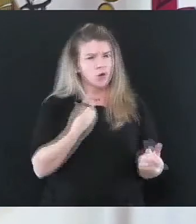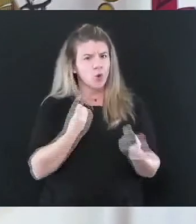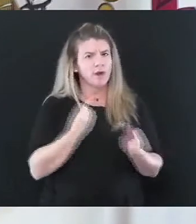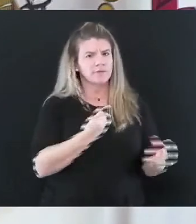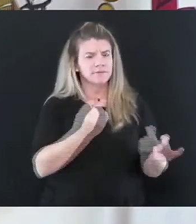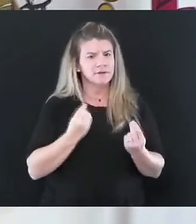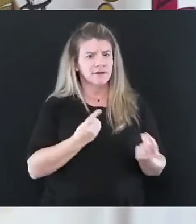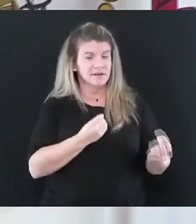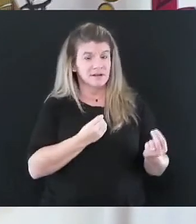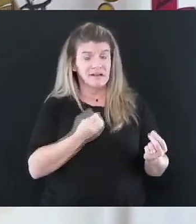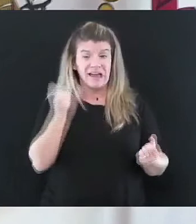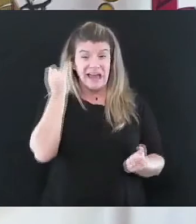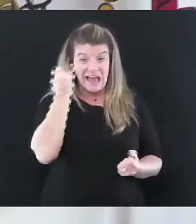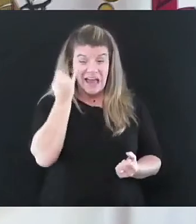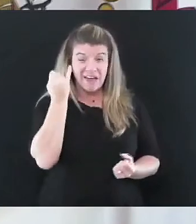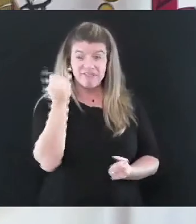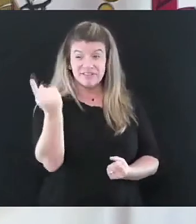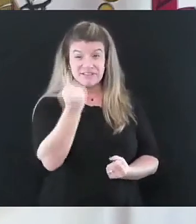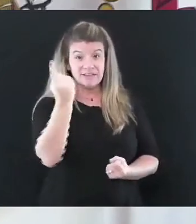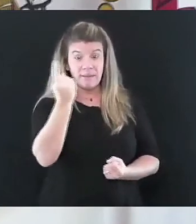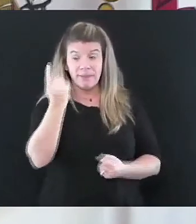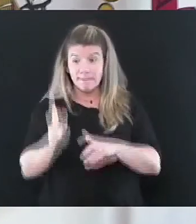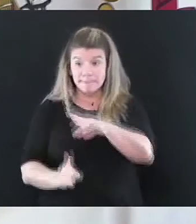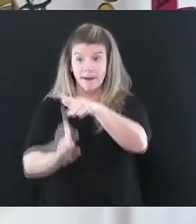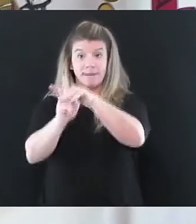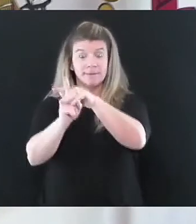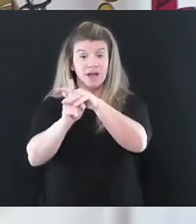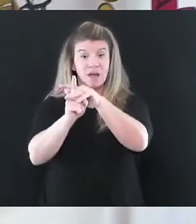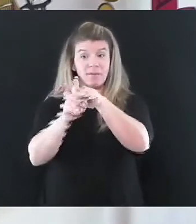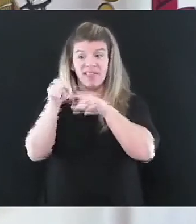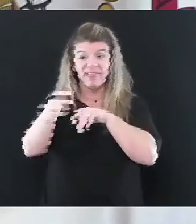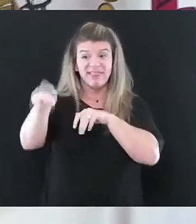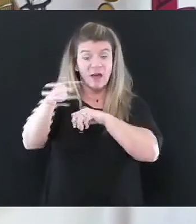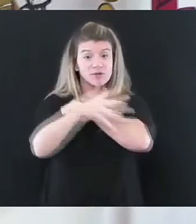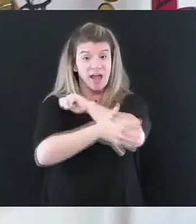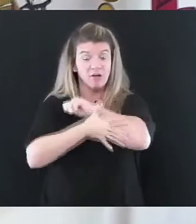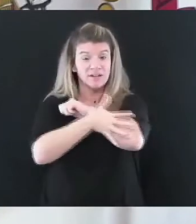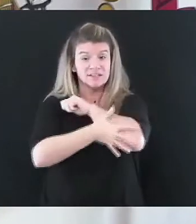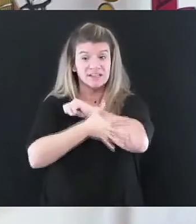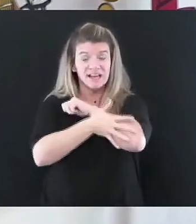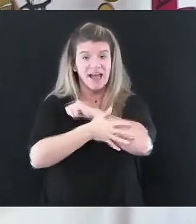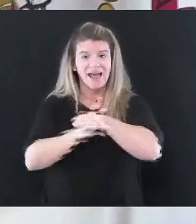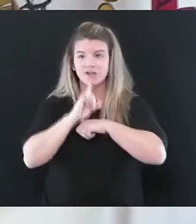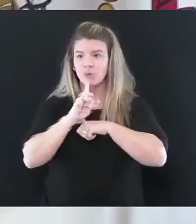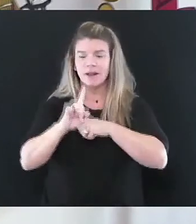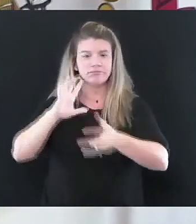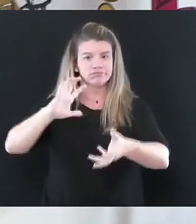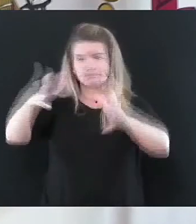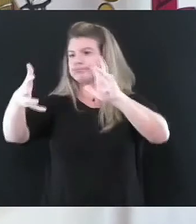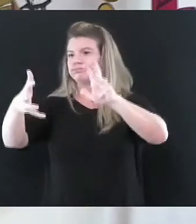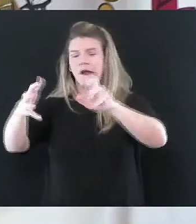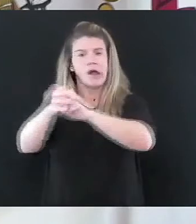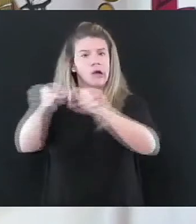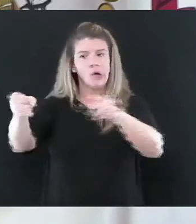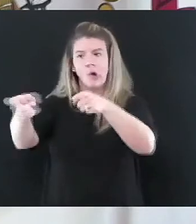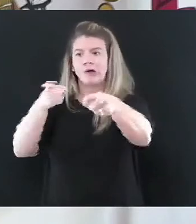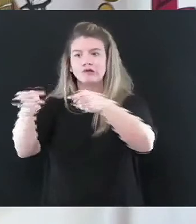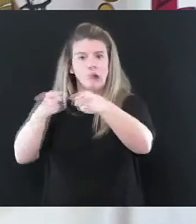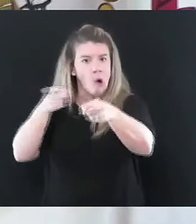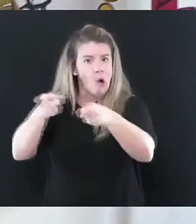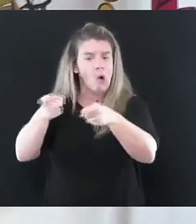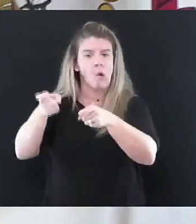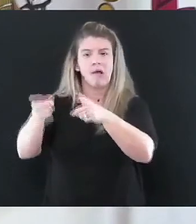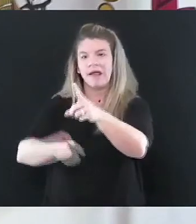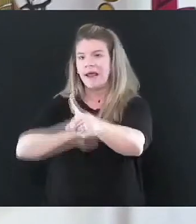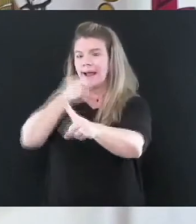have something that's happening, in a county that is just spiraling out of control, or we have an incident that